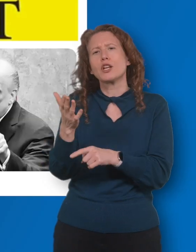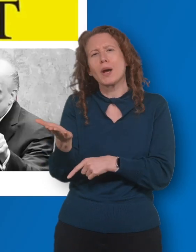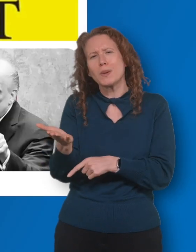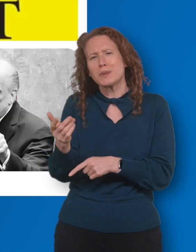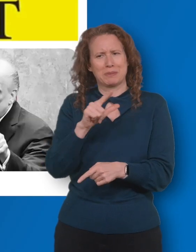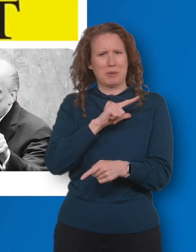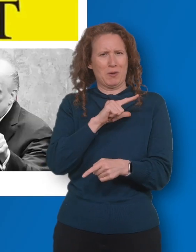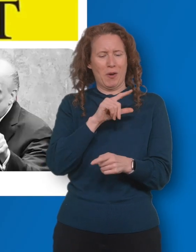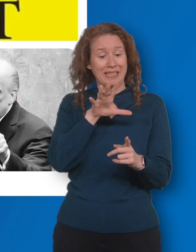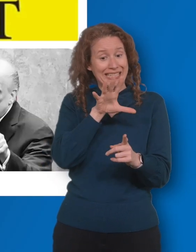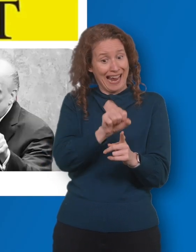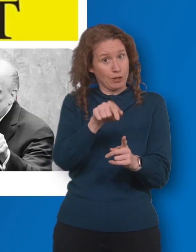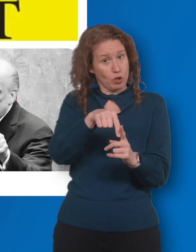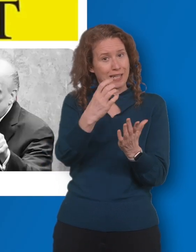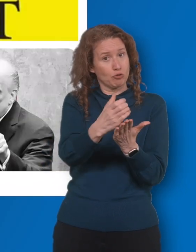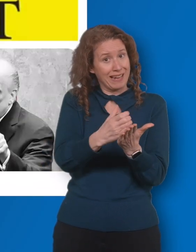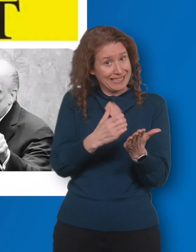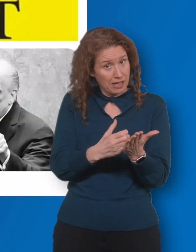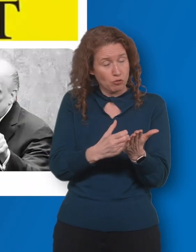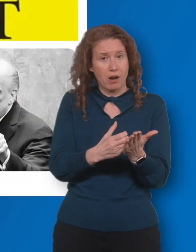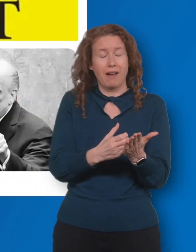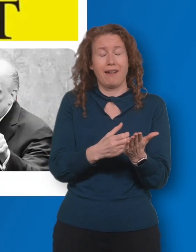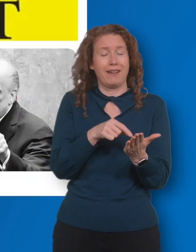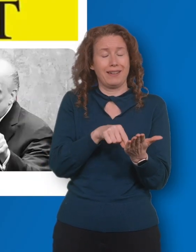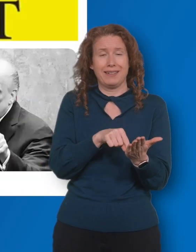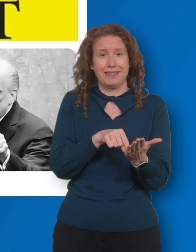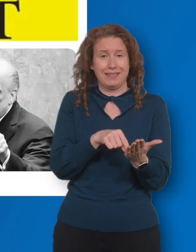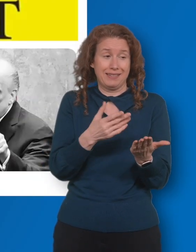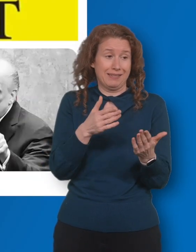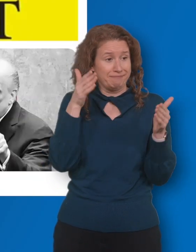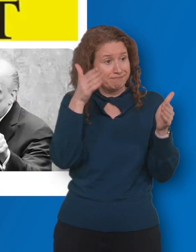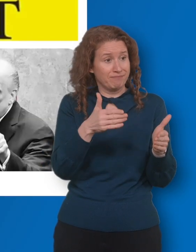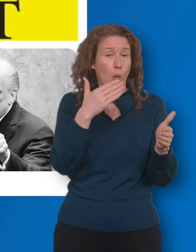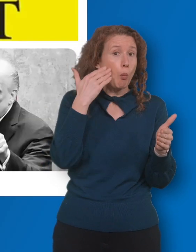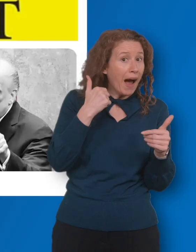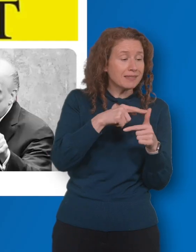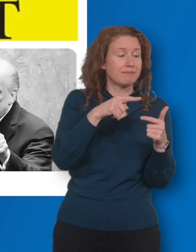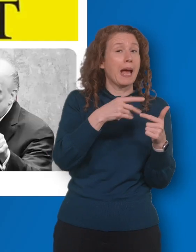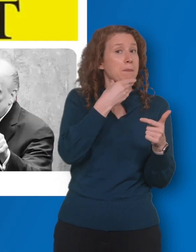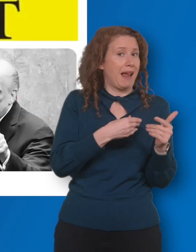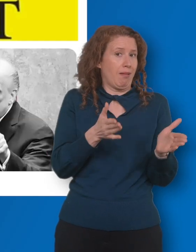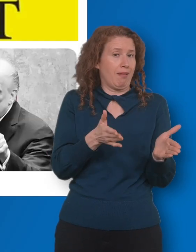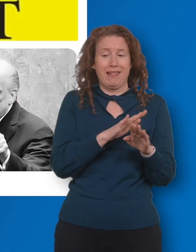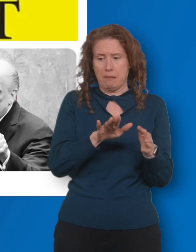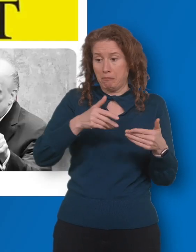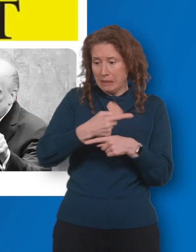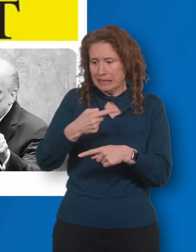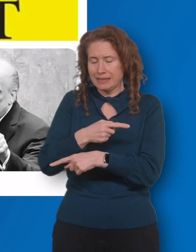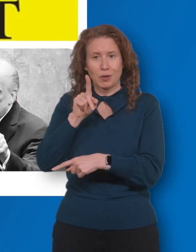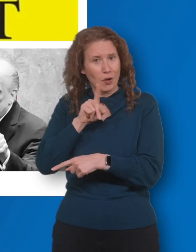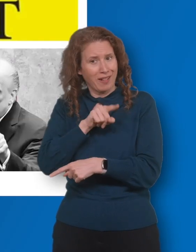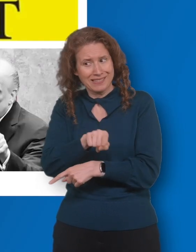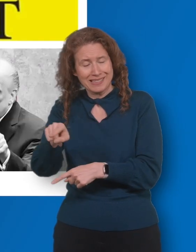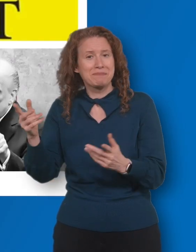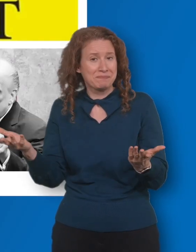the diagnostic criteria are very white and male-centric. There's been lots and lots of talk about